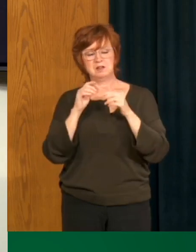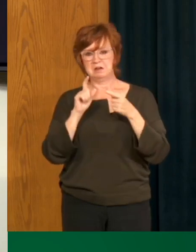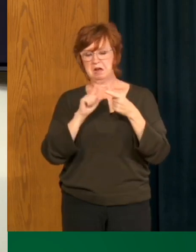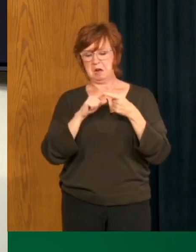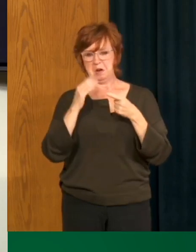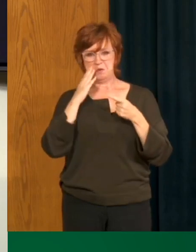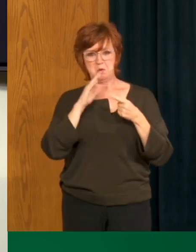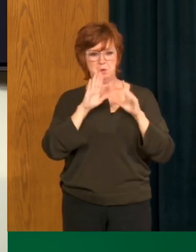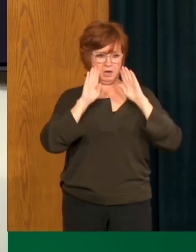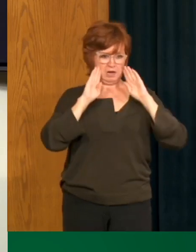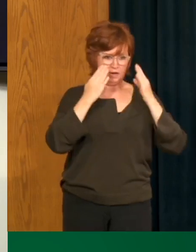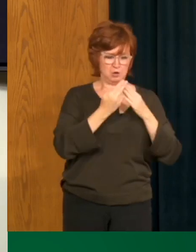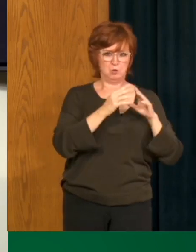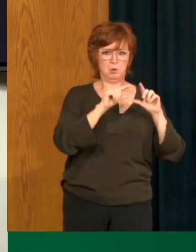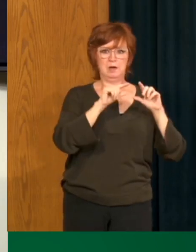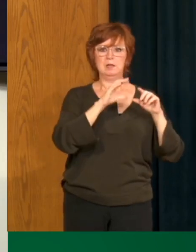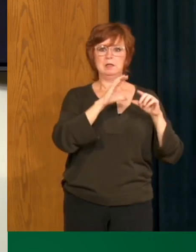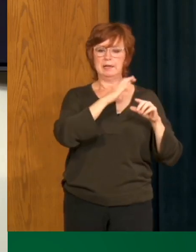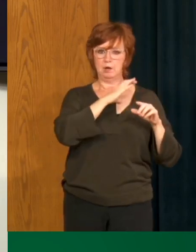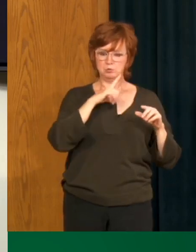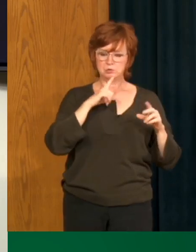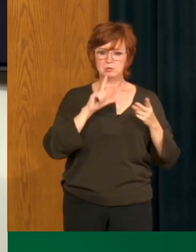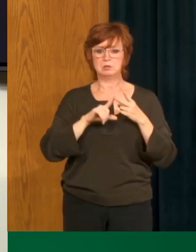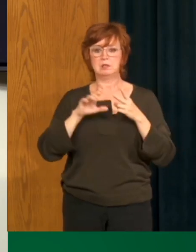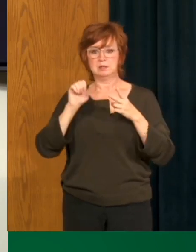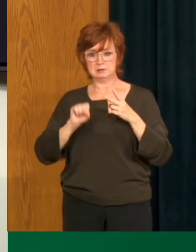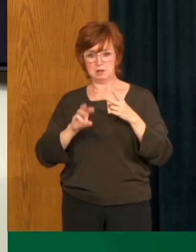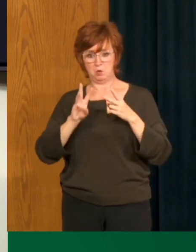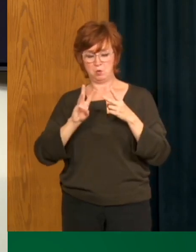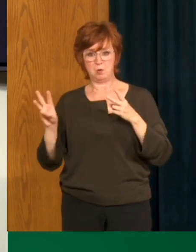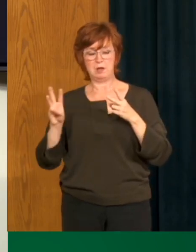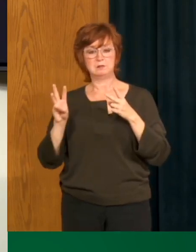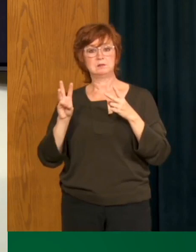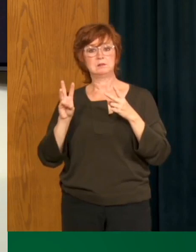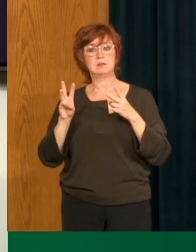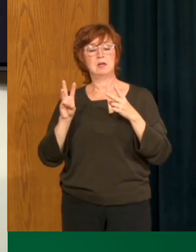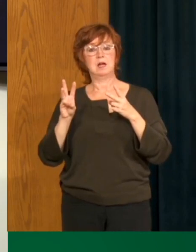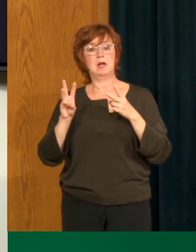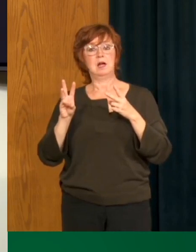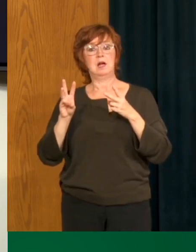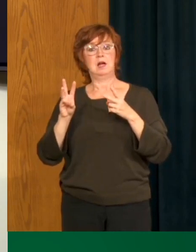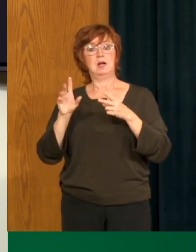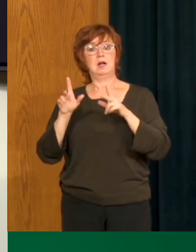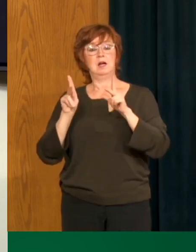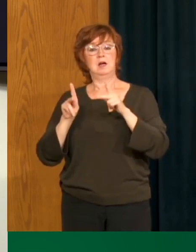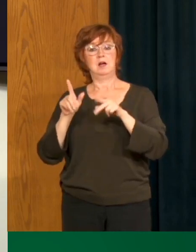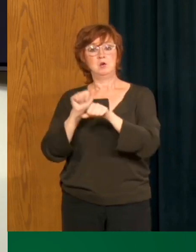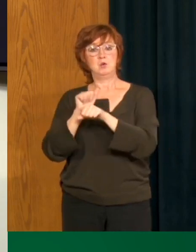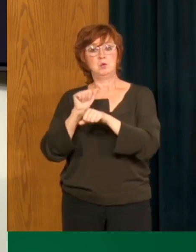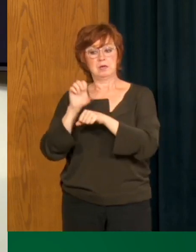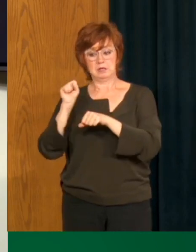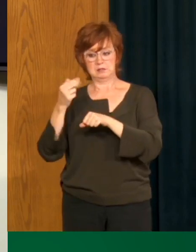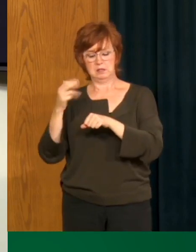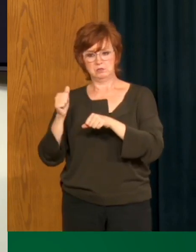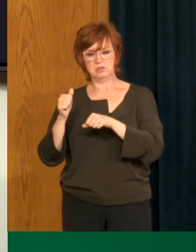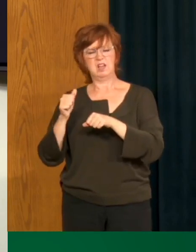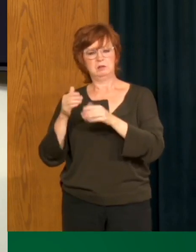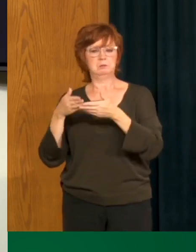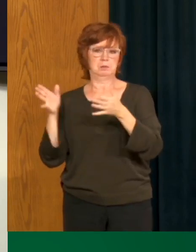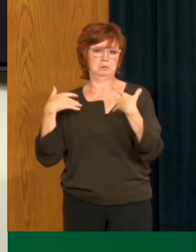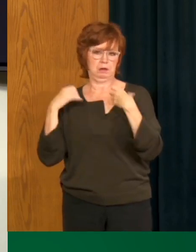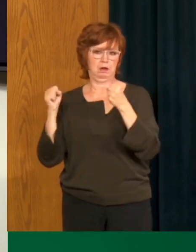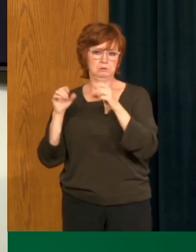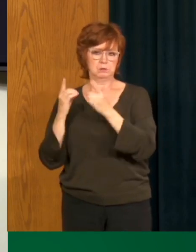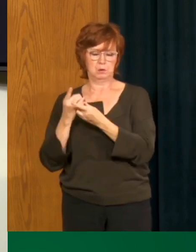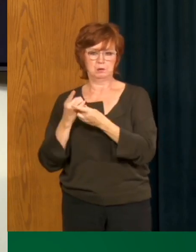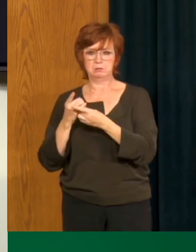with the Hutterite Safety Council, which represents the colonies and was created provincially to support